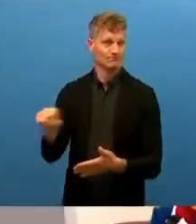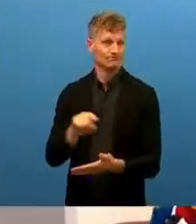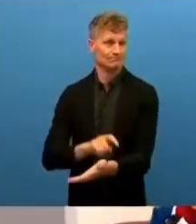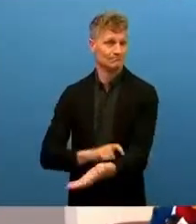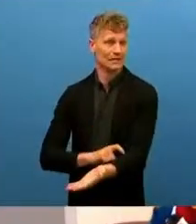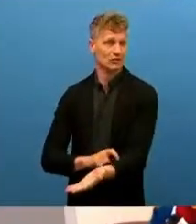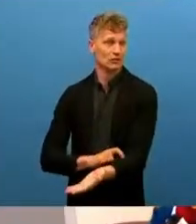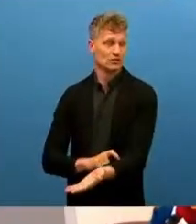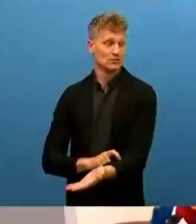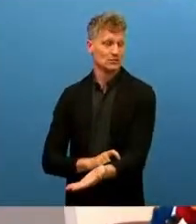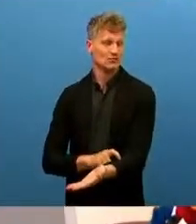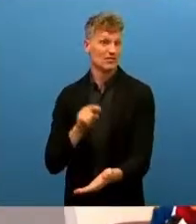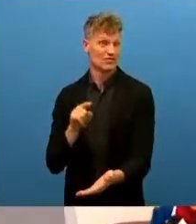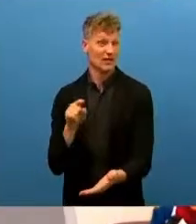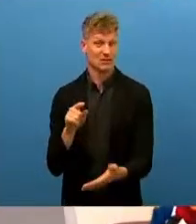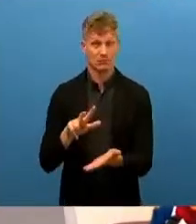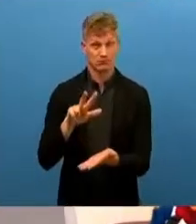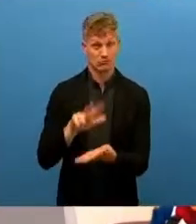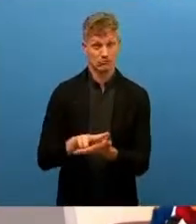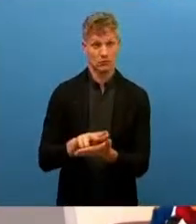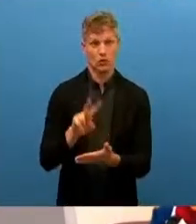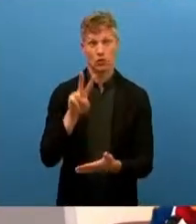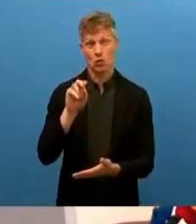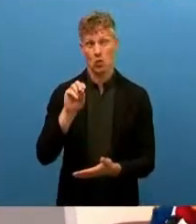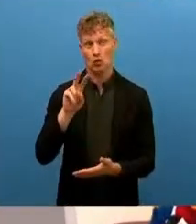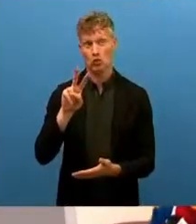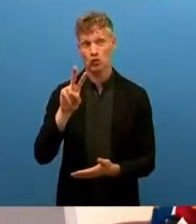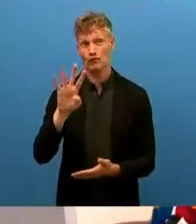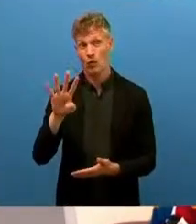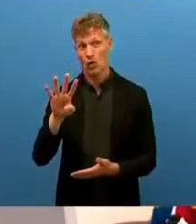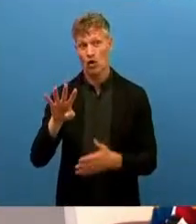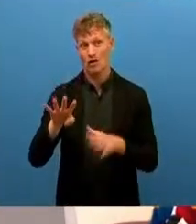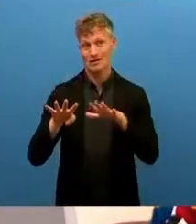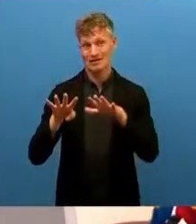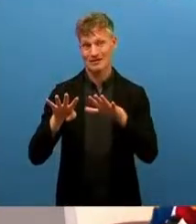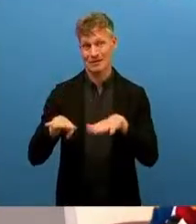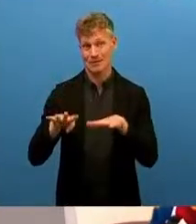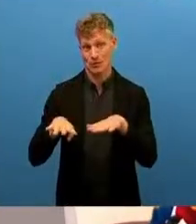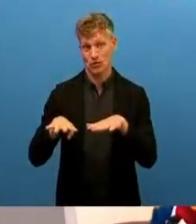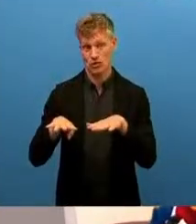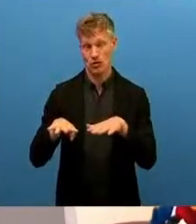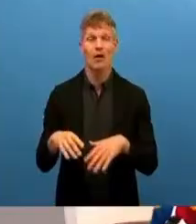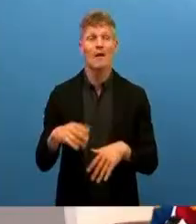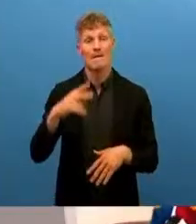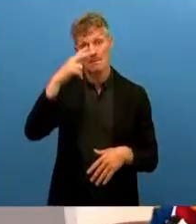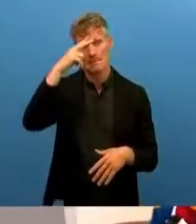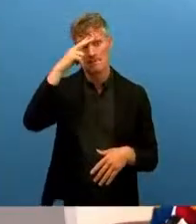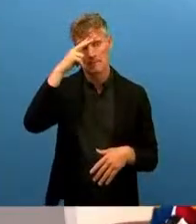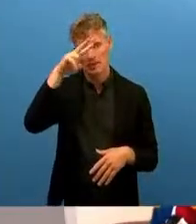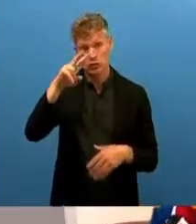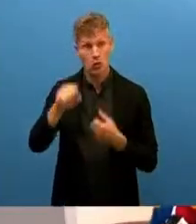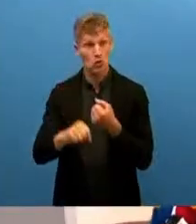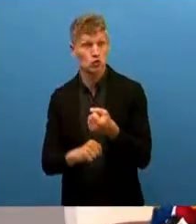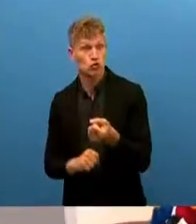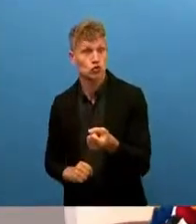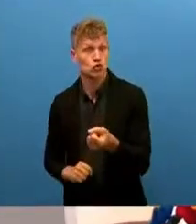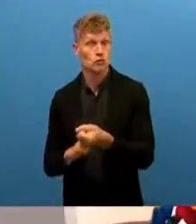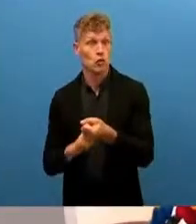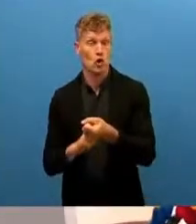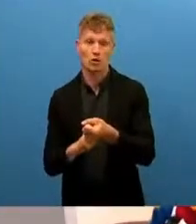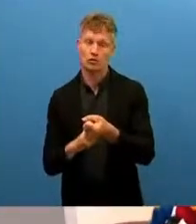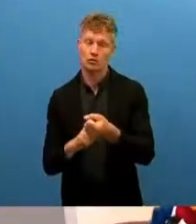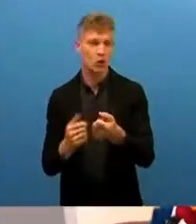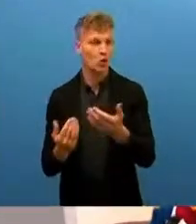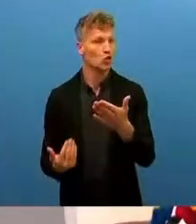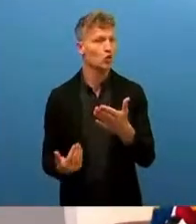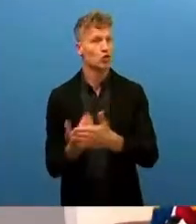peoples adopted on 30 September 2024, Mexico supports the establishment of a category for full and